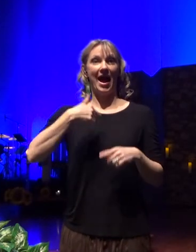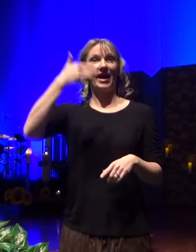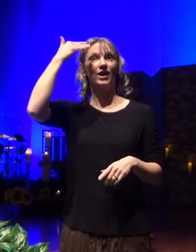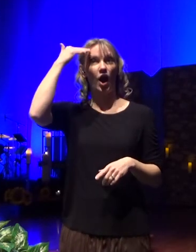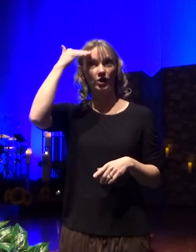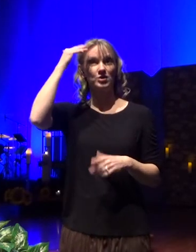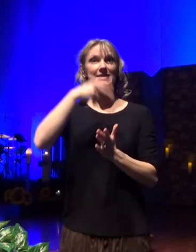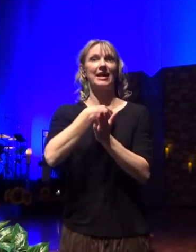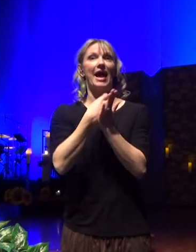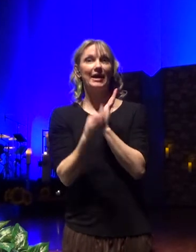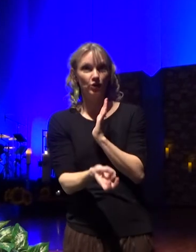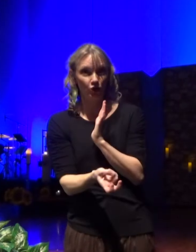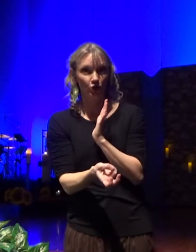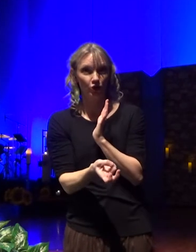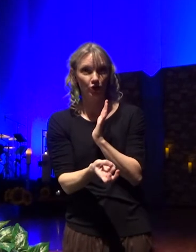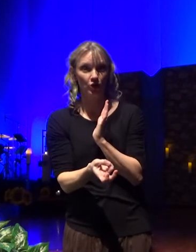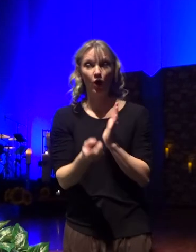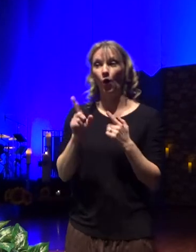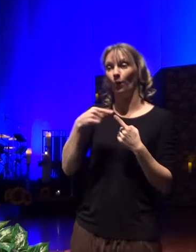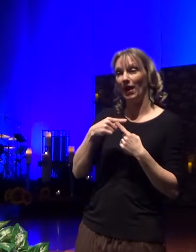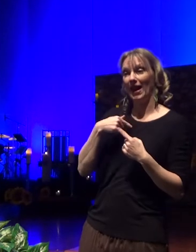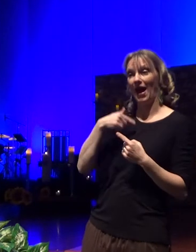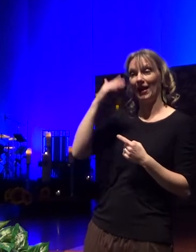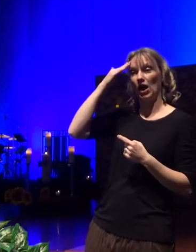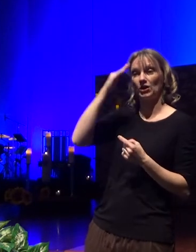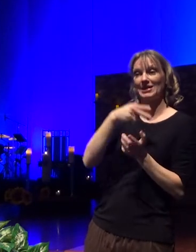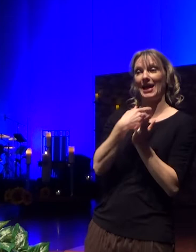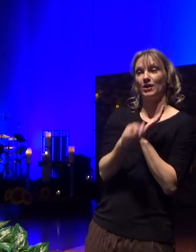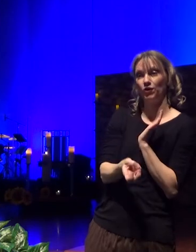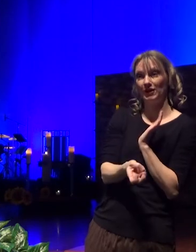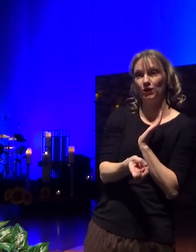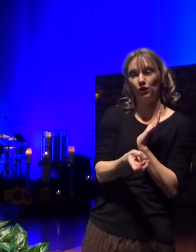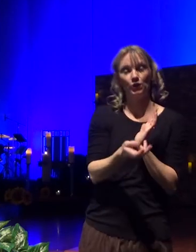Okay. When I consciously enter into